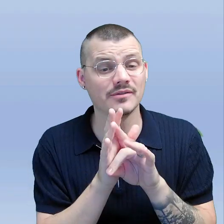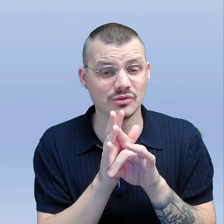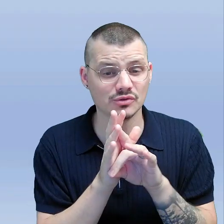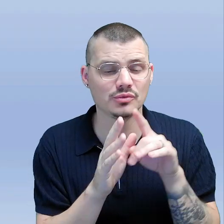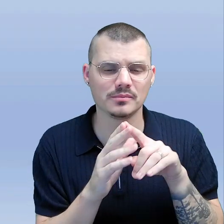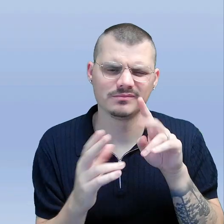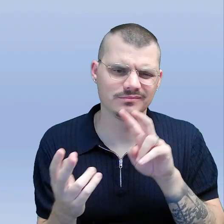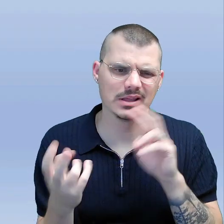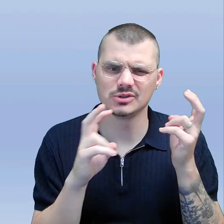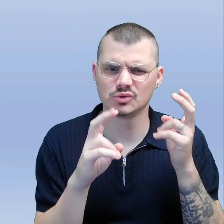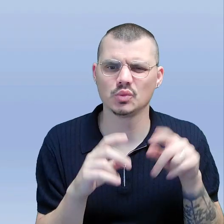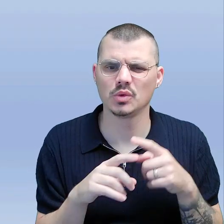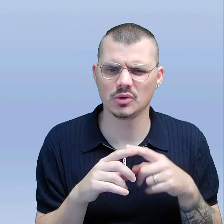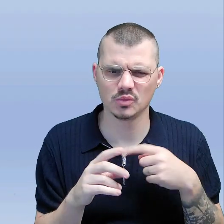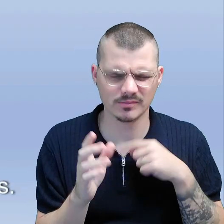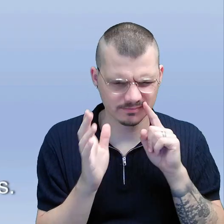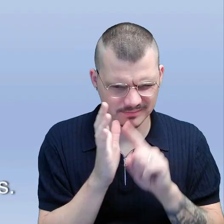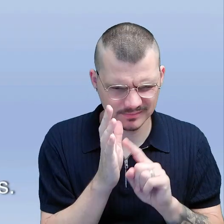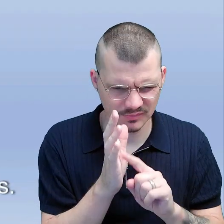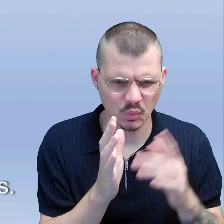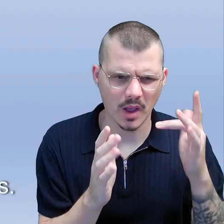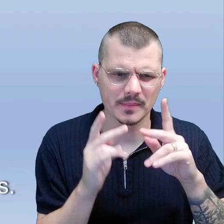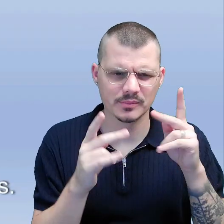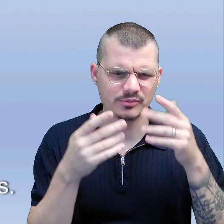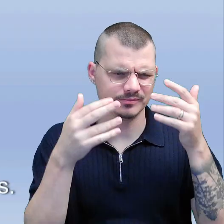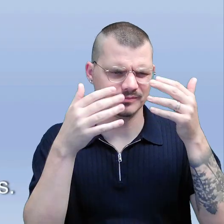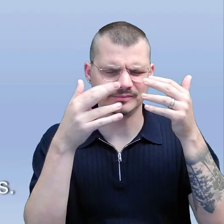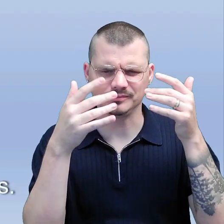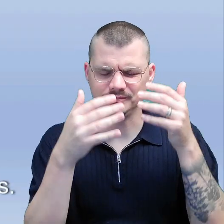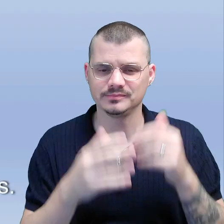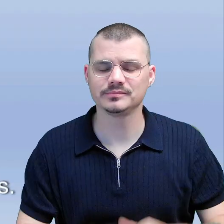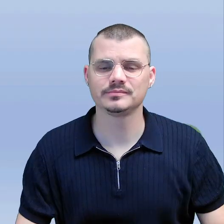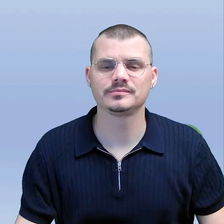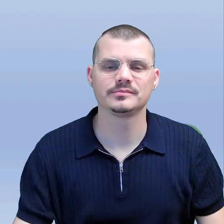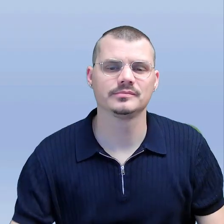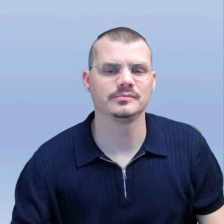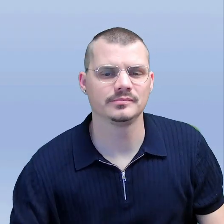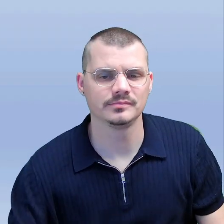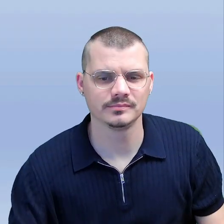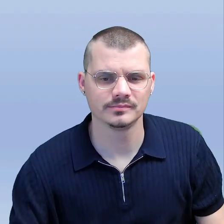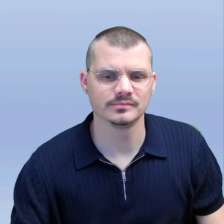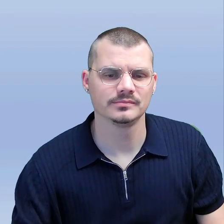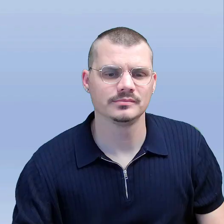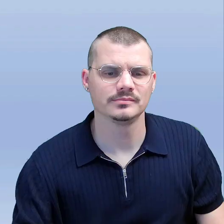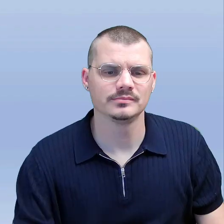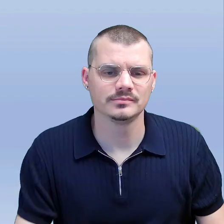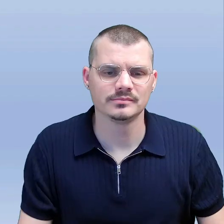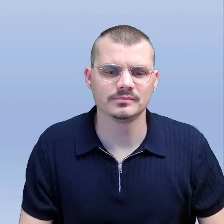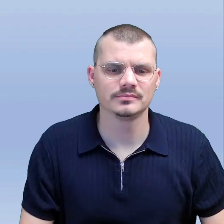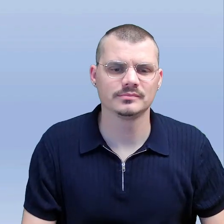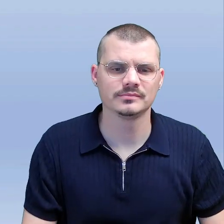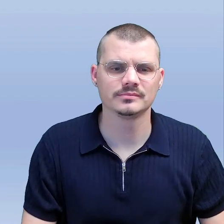and discovered to be the issue when we investigated people doing this.